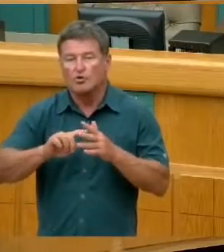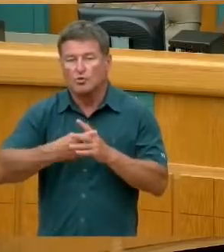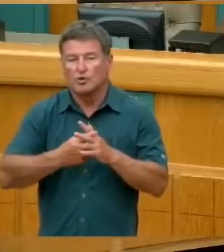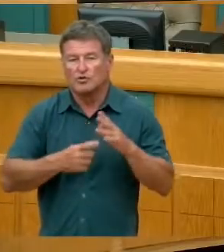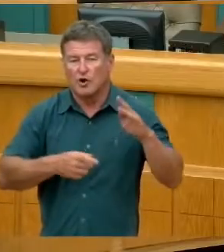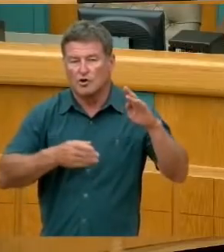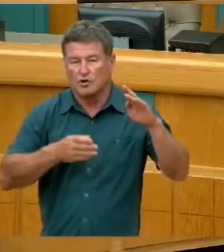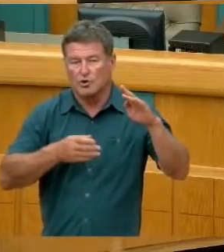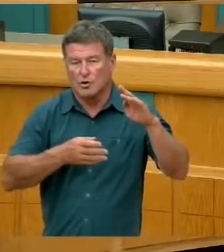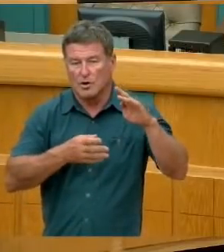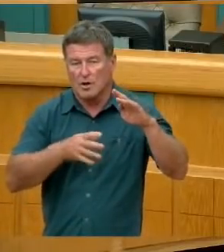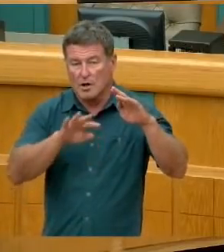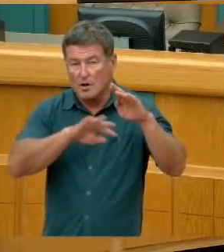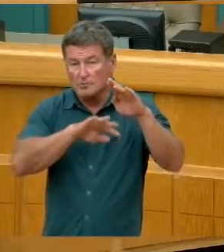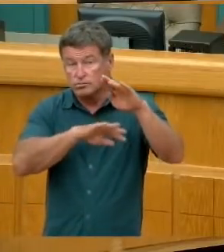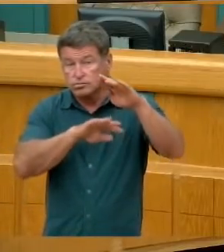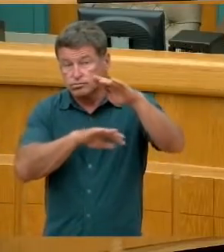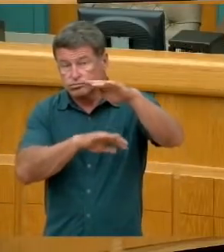3 weeks,